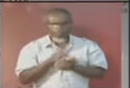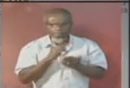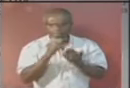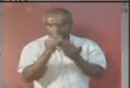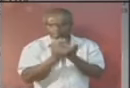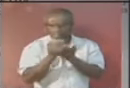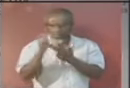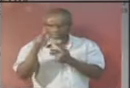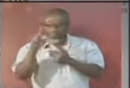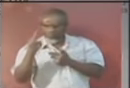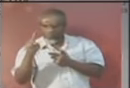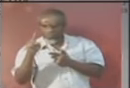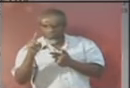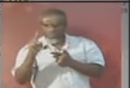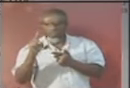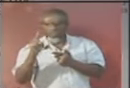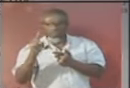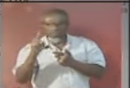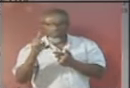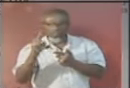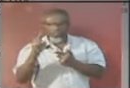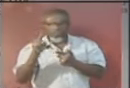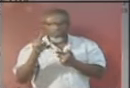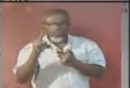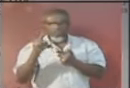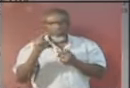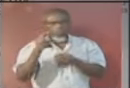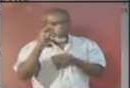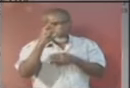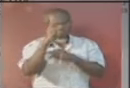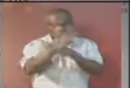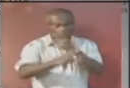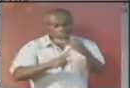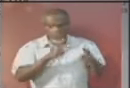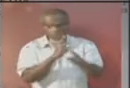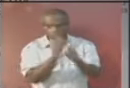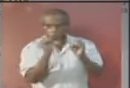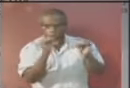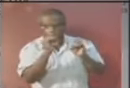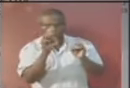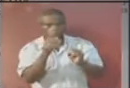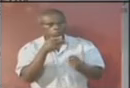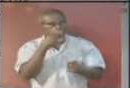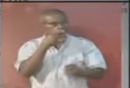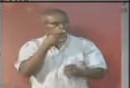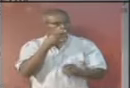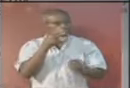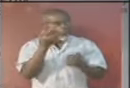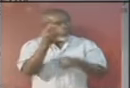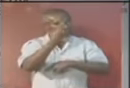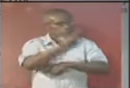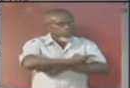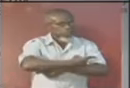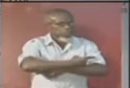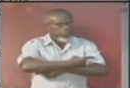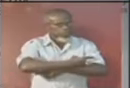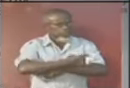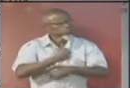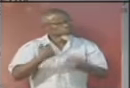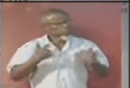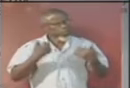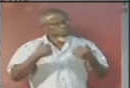World International No Tobacco Day. Has there been any links to tobacco use and coronavirus